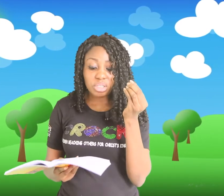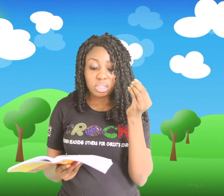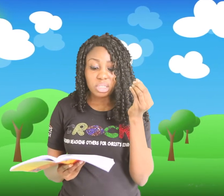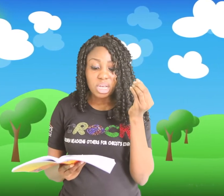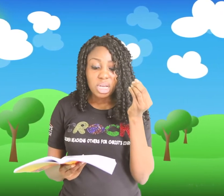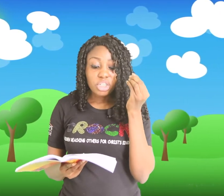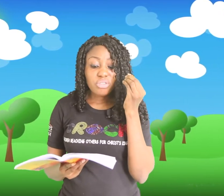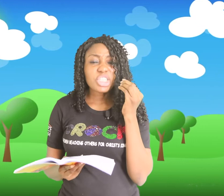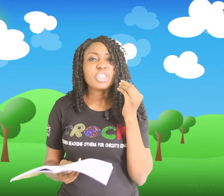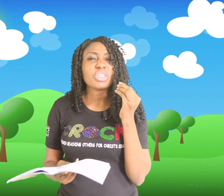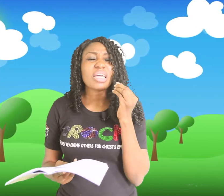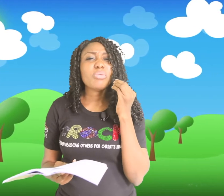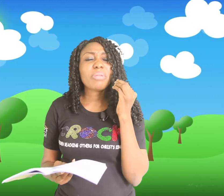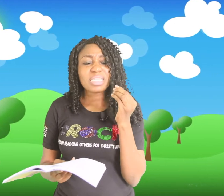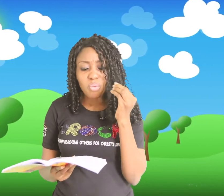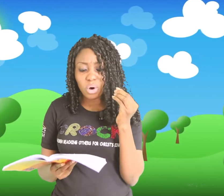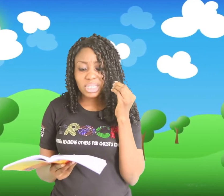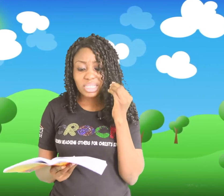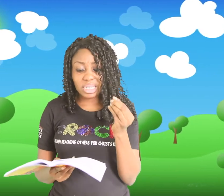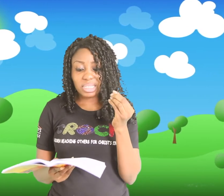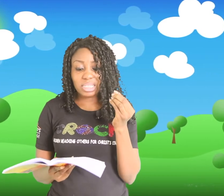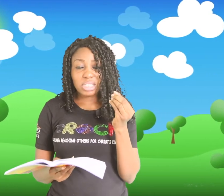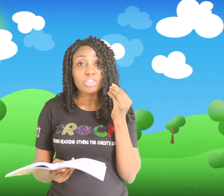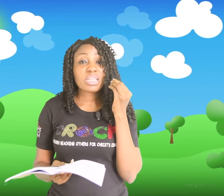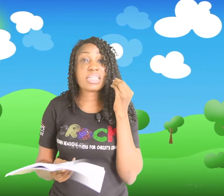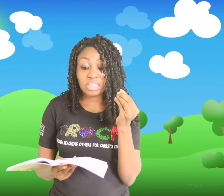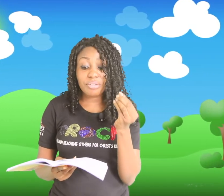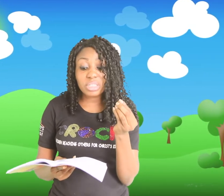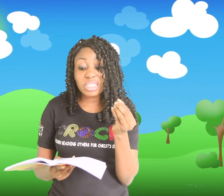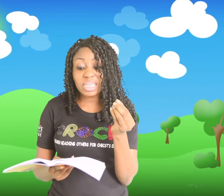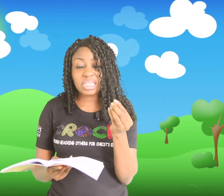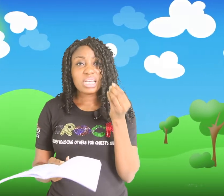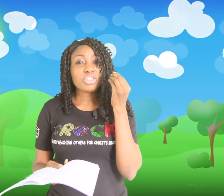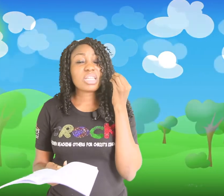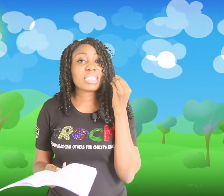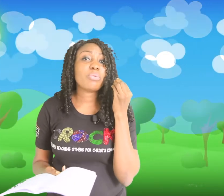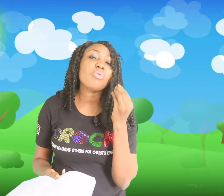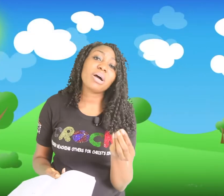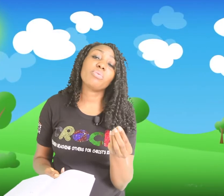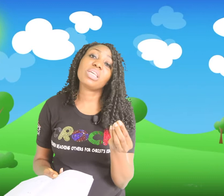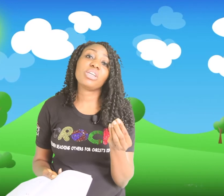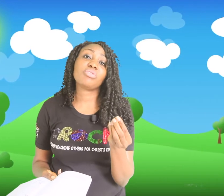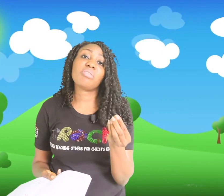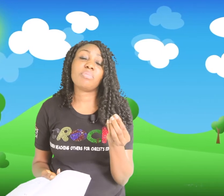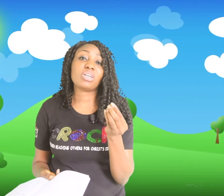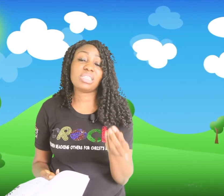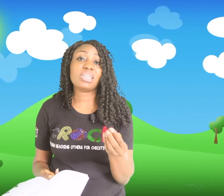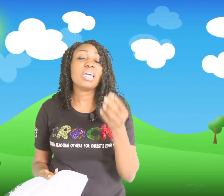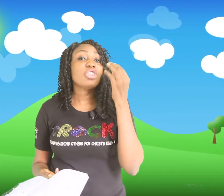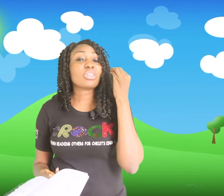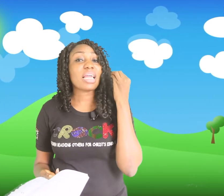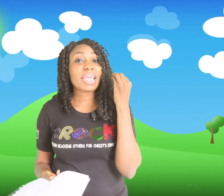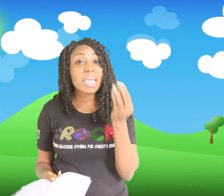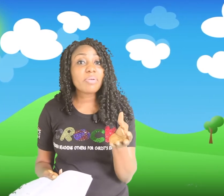trust Jesus. Trust Jesus that no matter what it is, just like Jairus did, just like the woman with the issue of blood